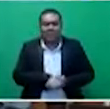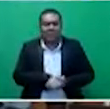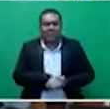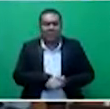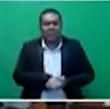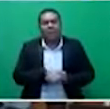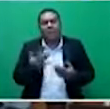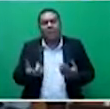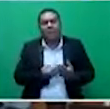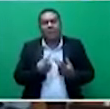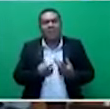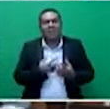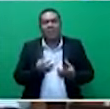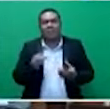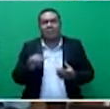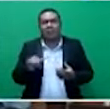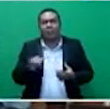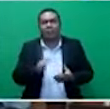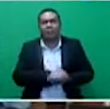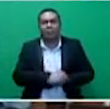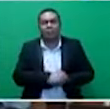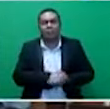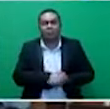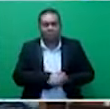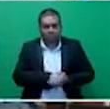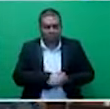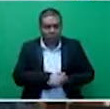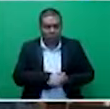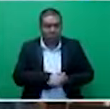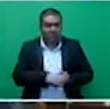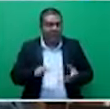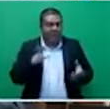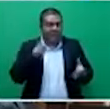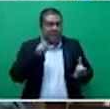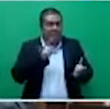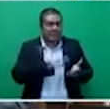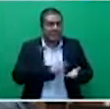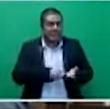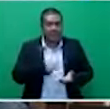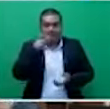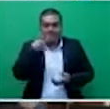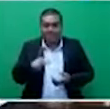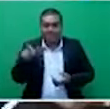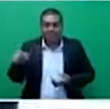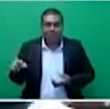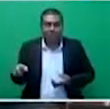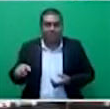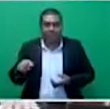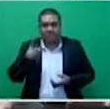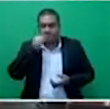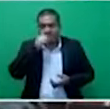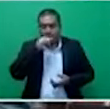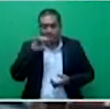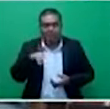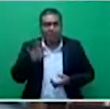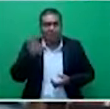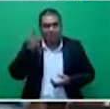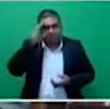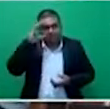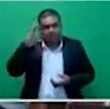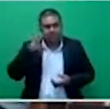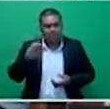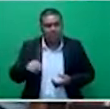another platform now. The opposition started quoting debt per capita, in other words, debt per person. Divide the debt by the number of people in that country to compare